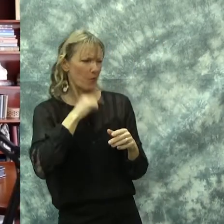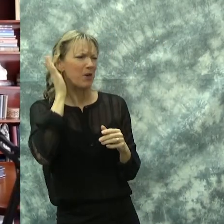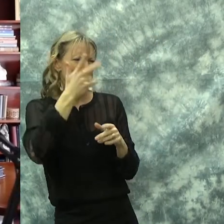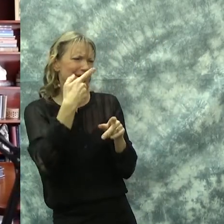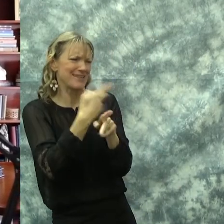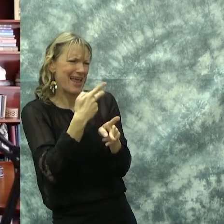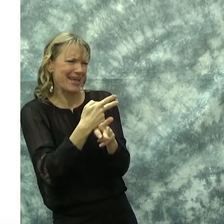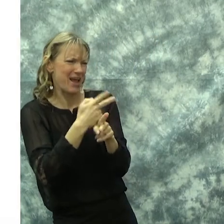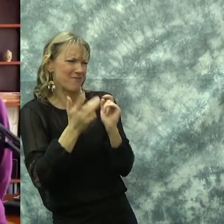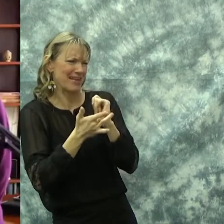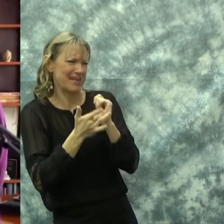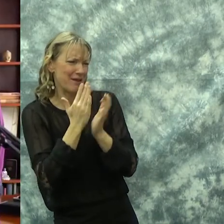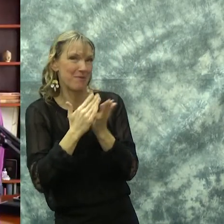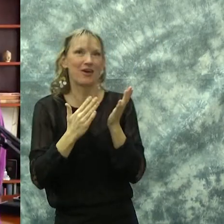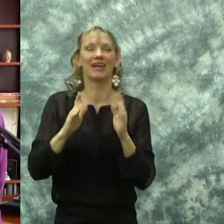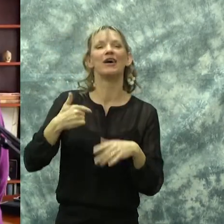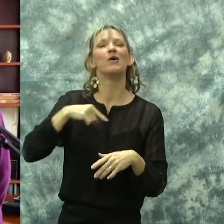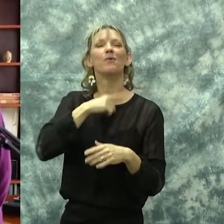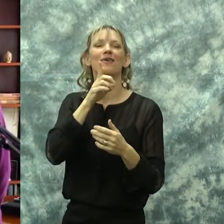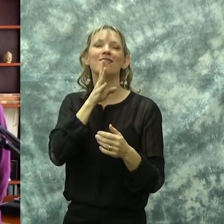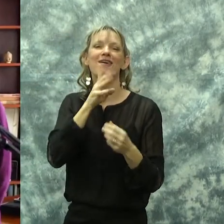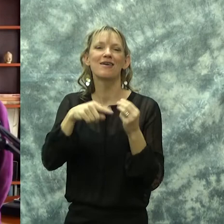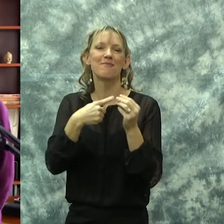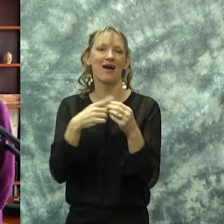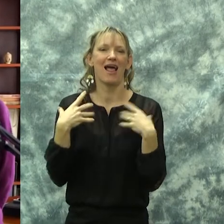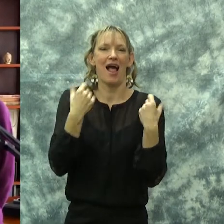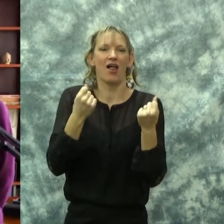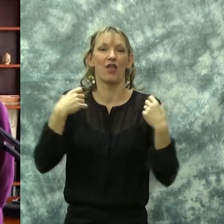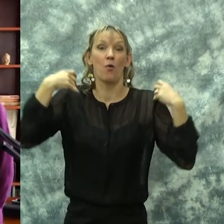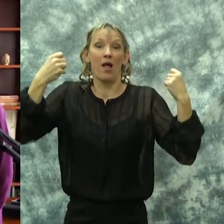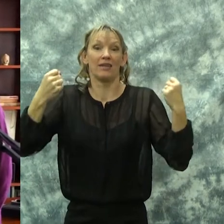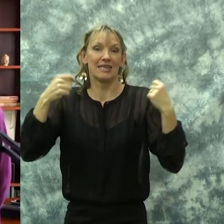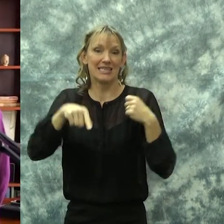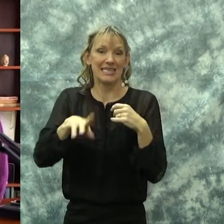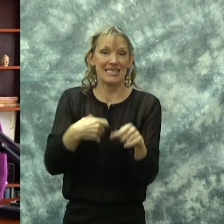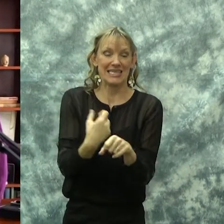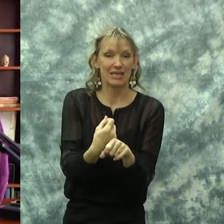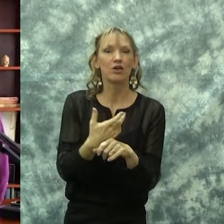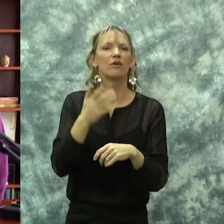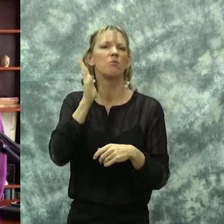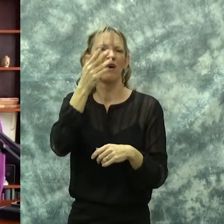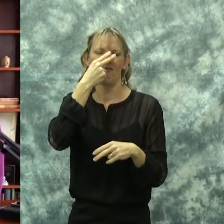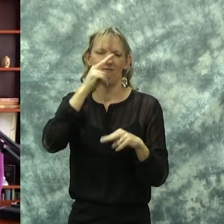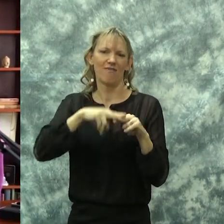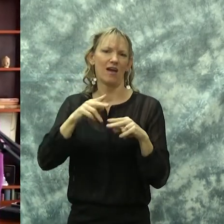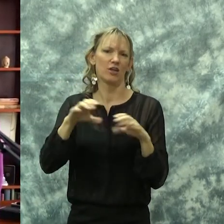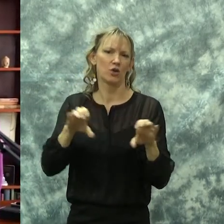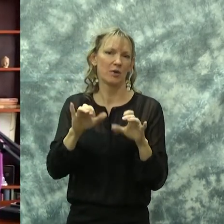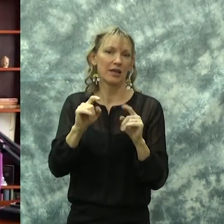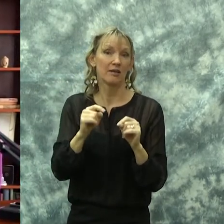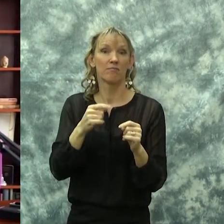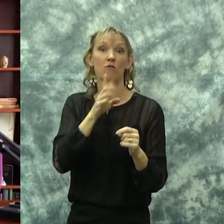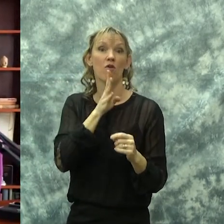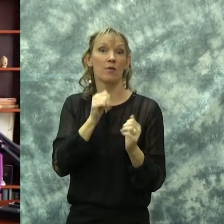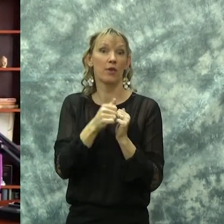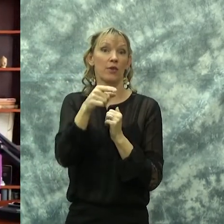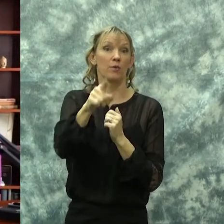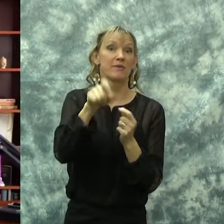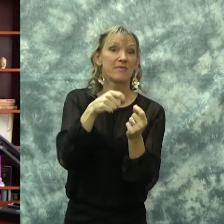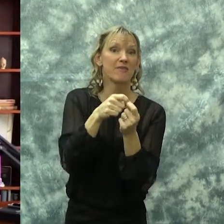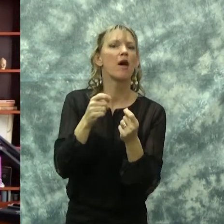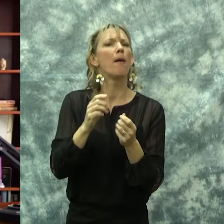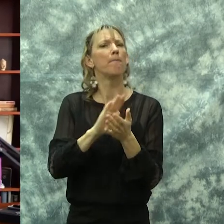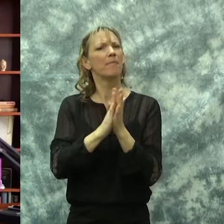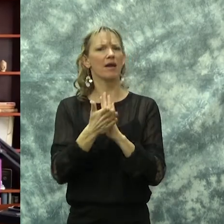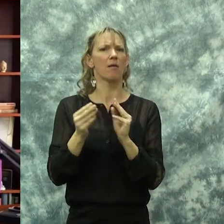technical That's aspects right. here. So we're talking about health and wellness this year. We're going to have fun doing it, and we're talking to you specifically. Be